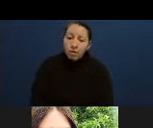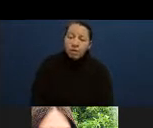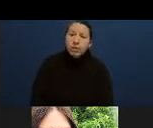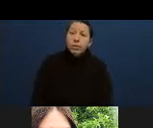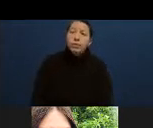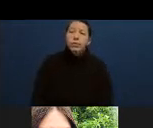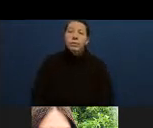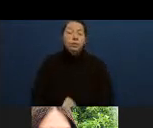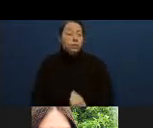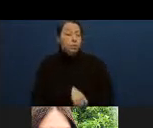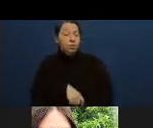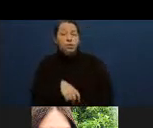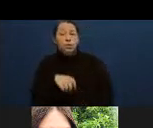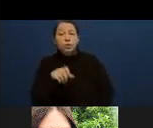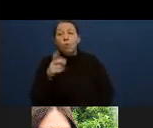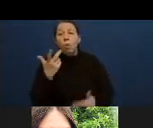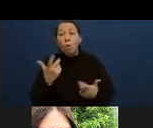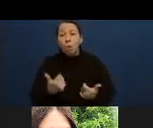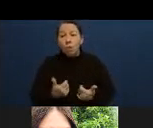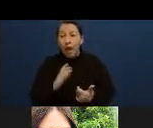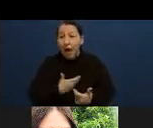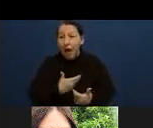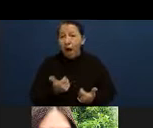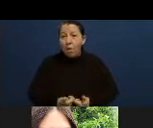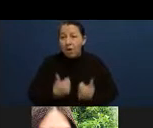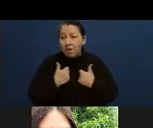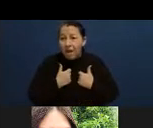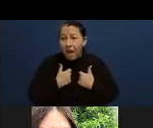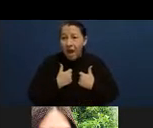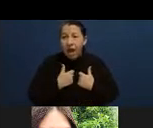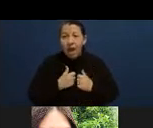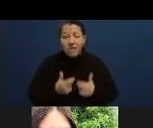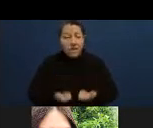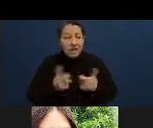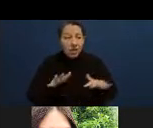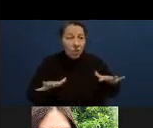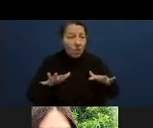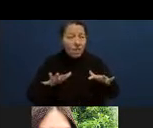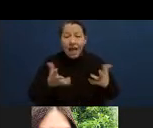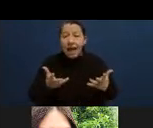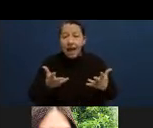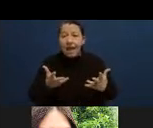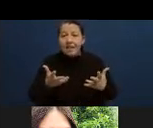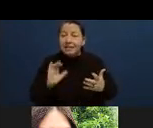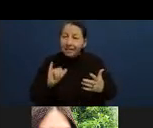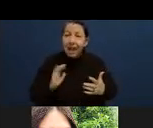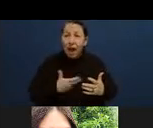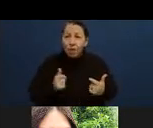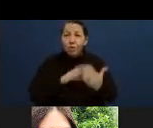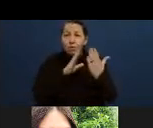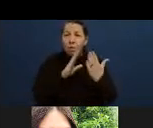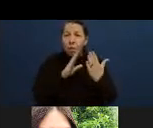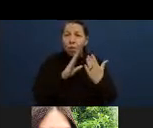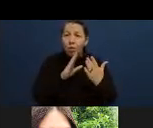Yes, so subsistence is our way of life. We live off of the land.